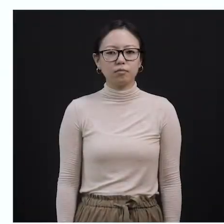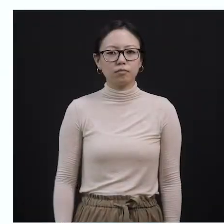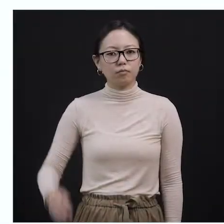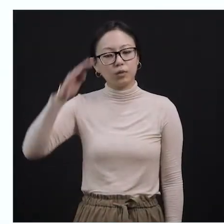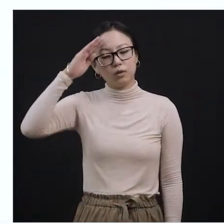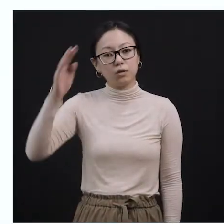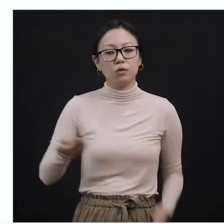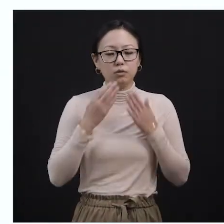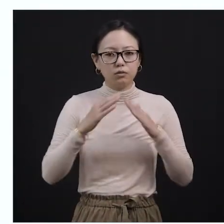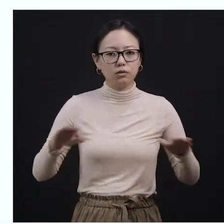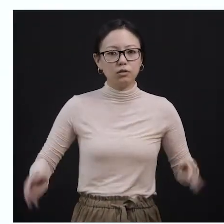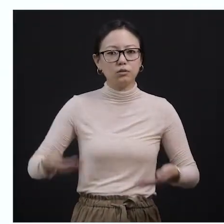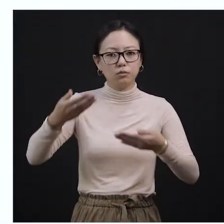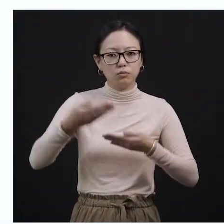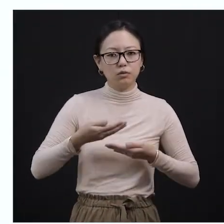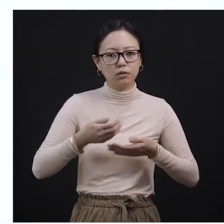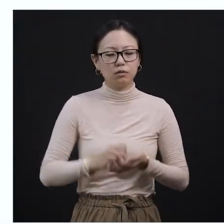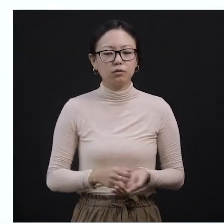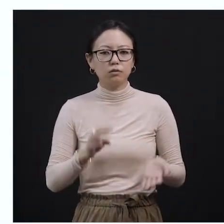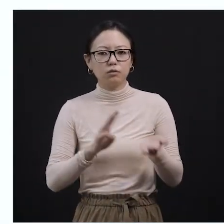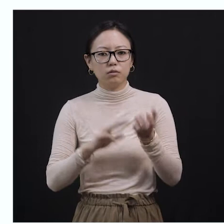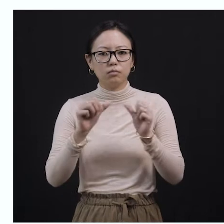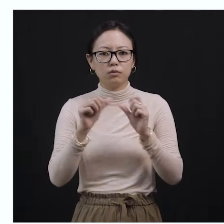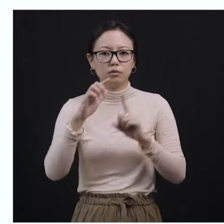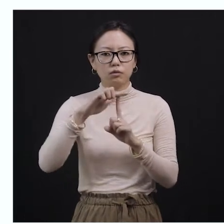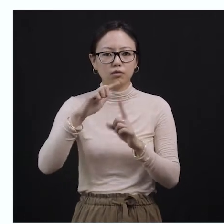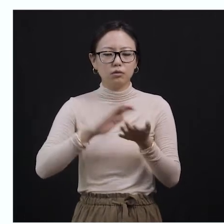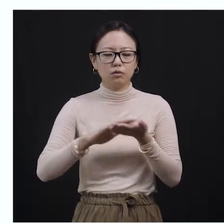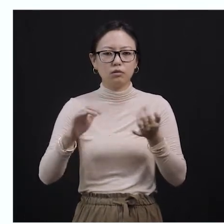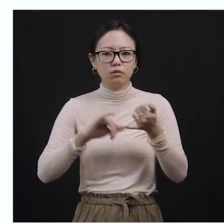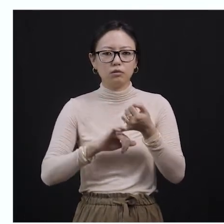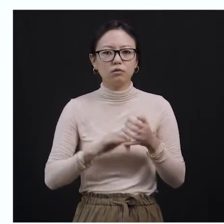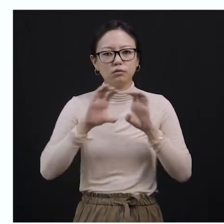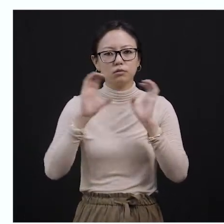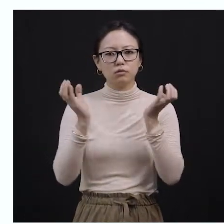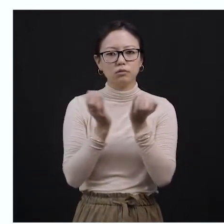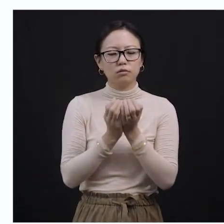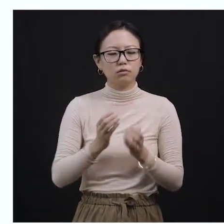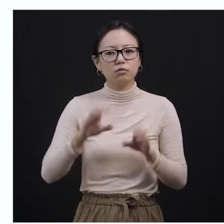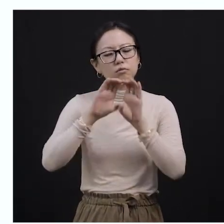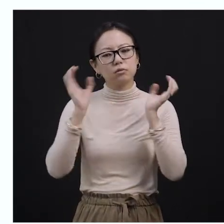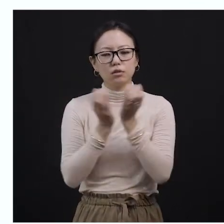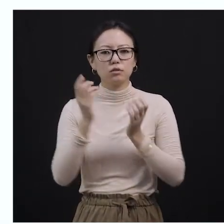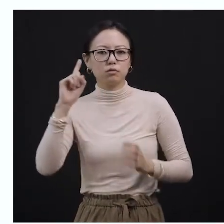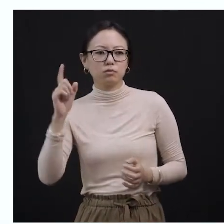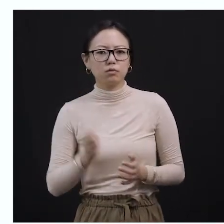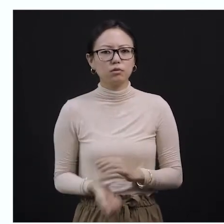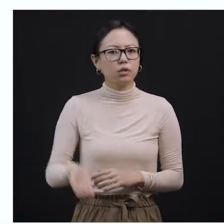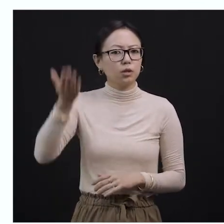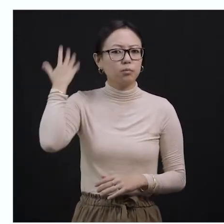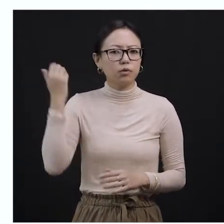Hello, children, and welcome back to another session of mathematics for class 1. We have already gone